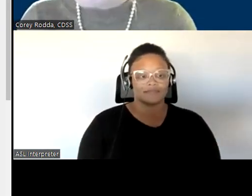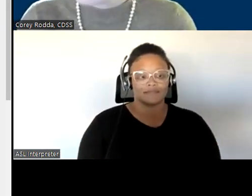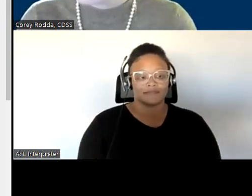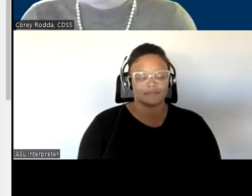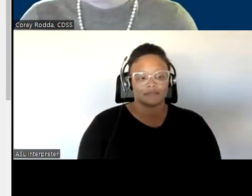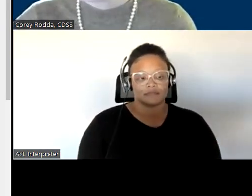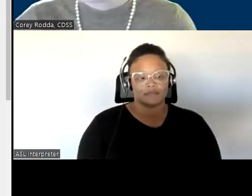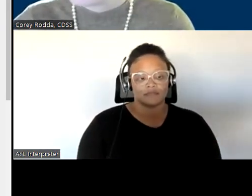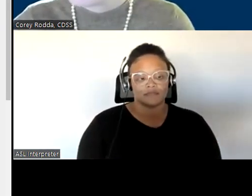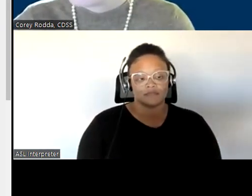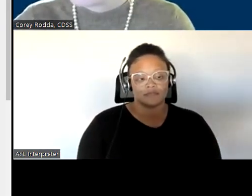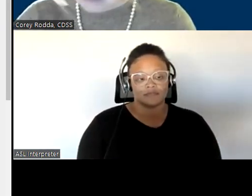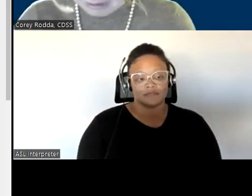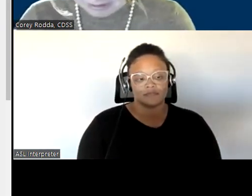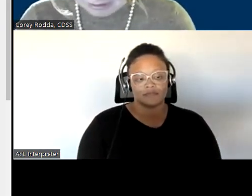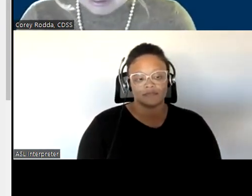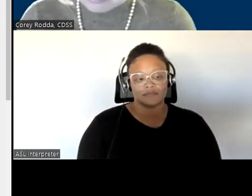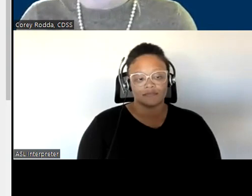And my name.